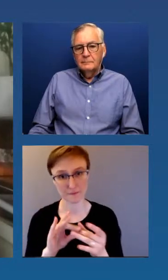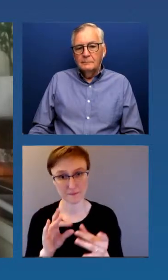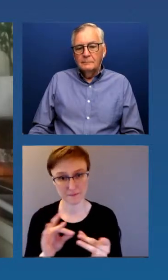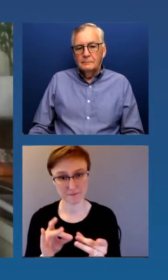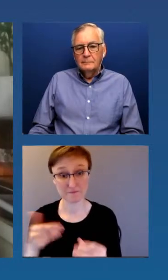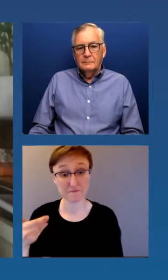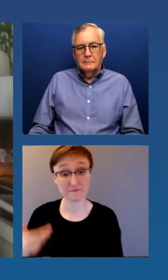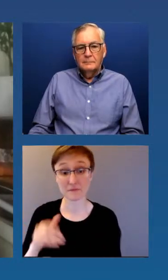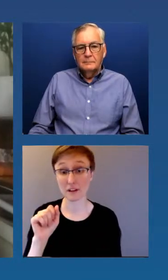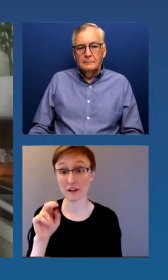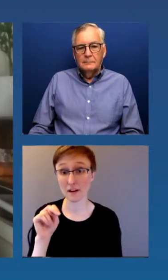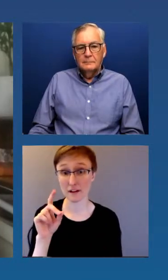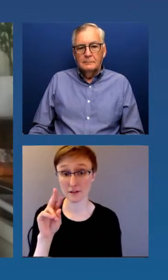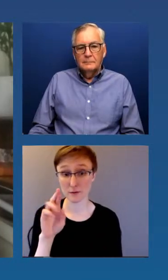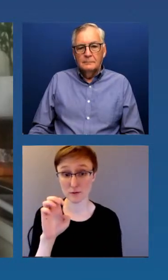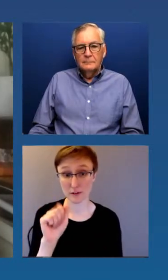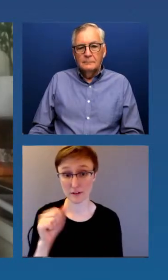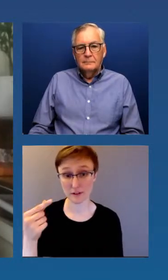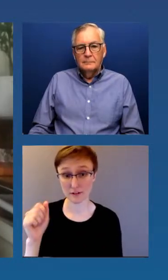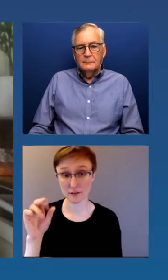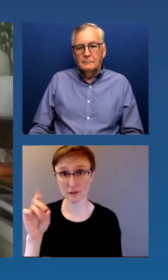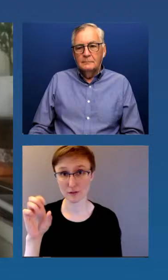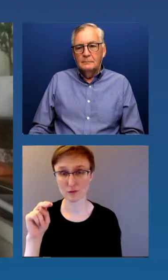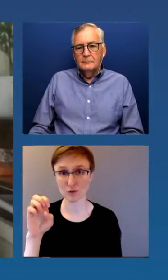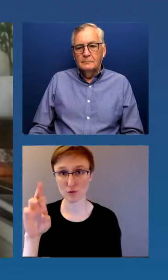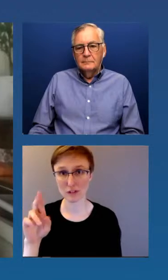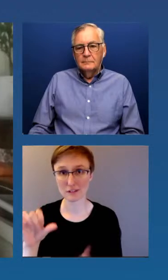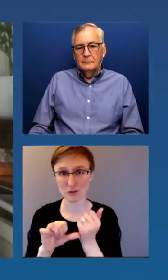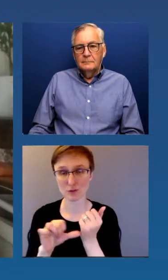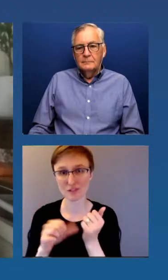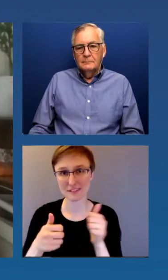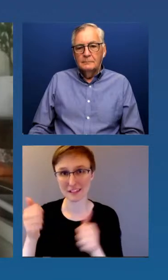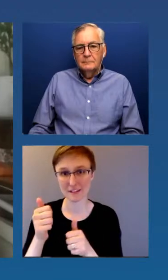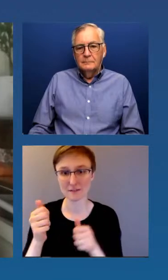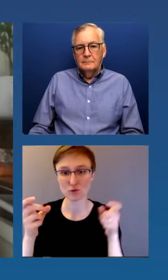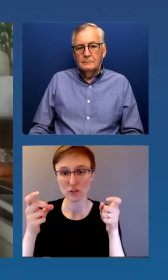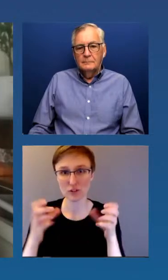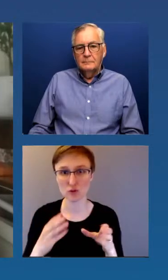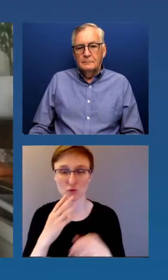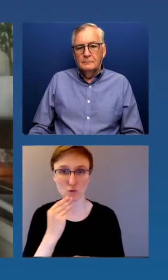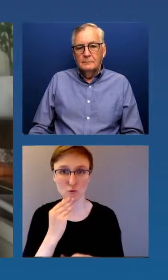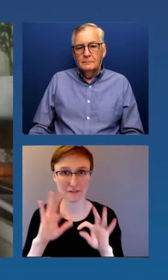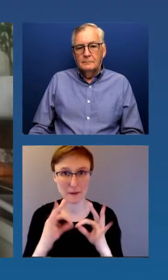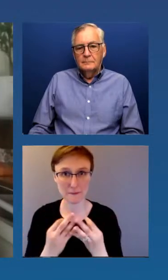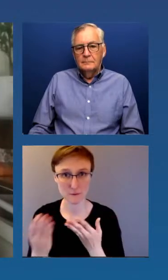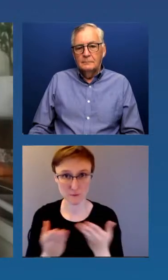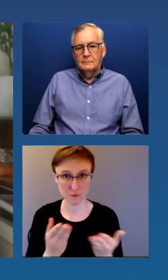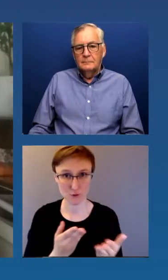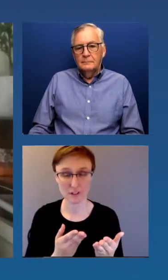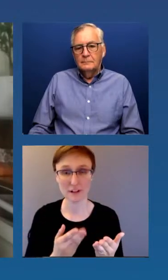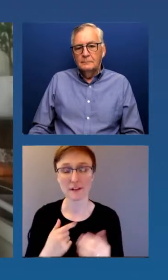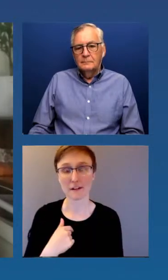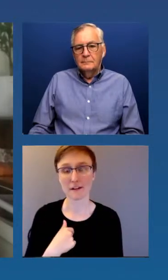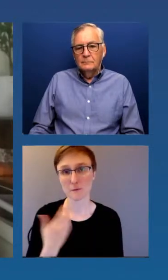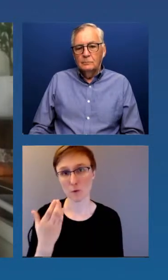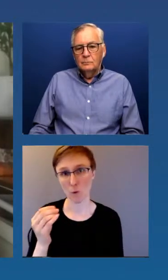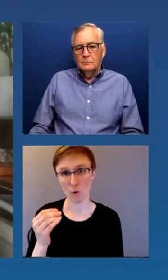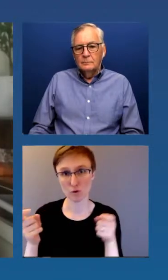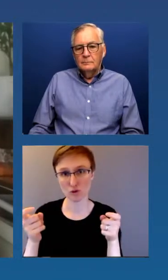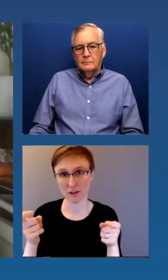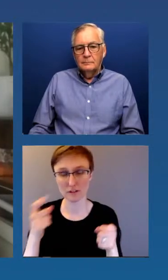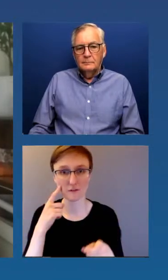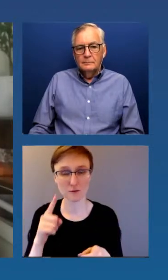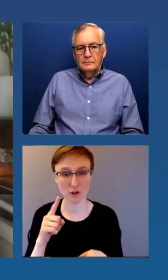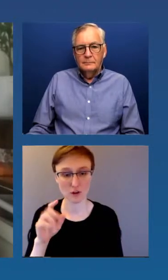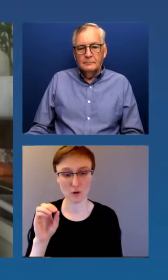Andrea Gardner, and I am the Associate Executive Director at Jewish Family Services. I am also the co-chair of the OLIP Health and Wellbeing Sector